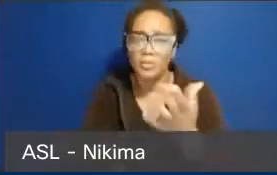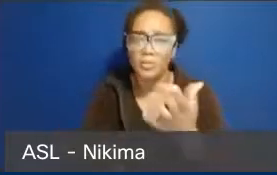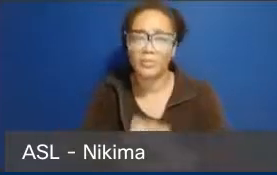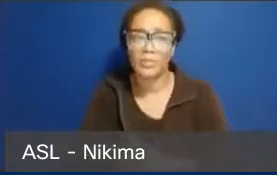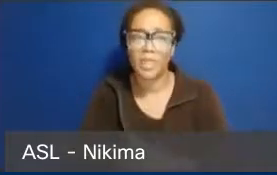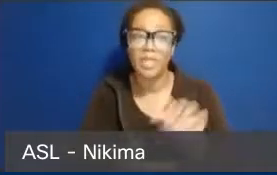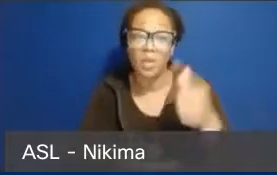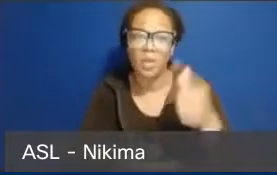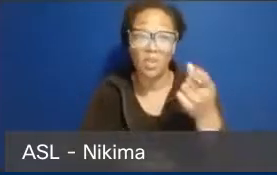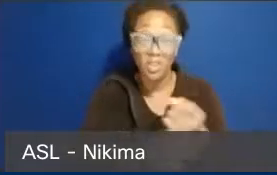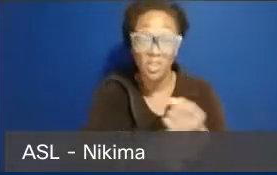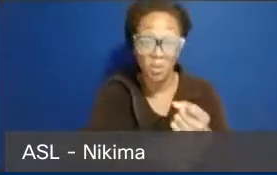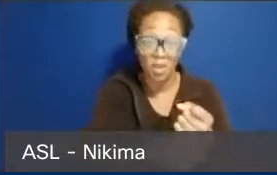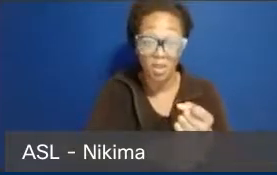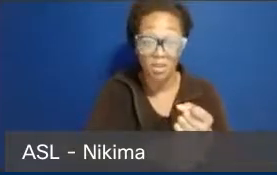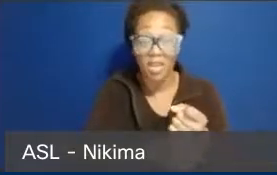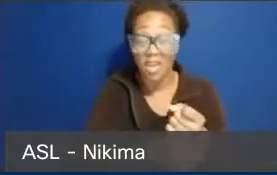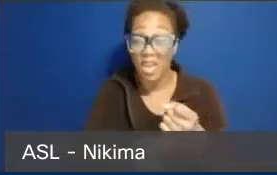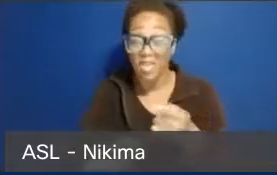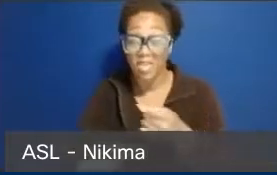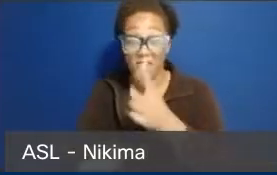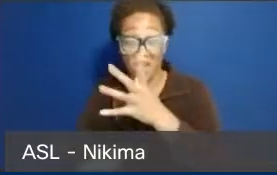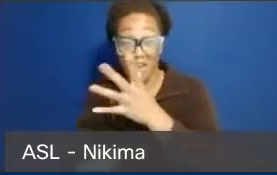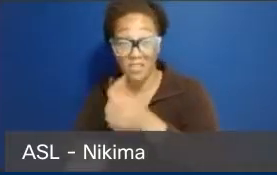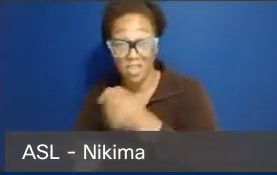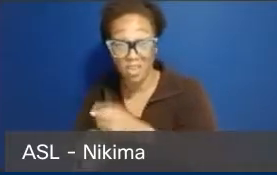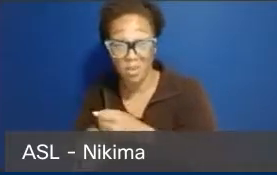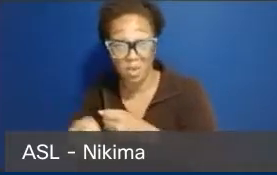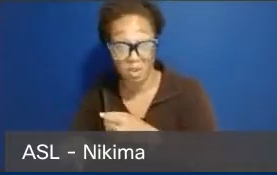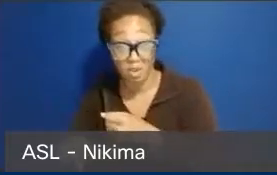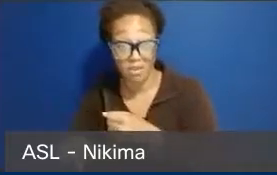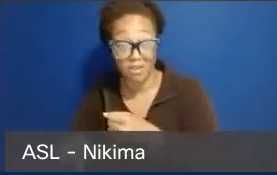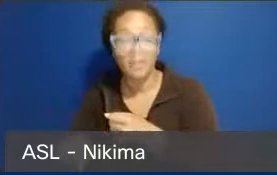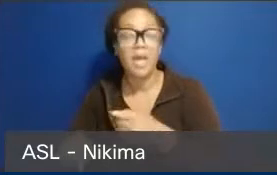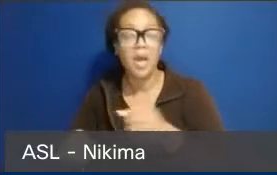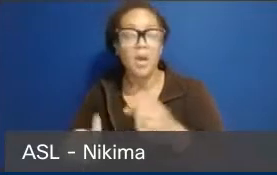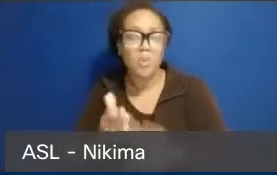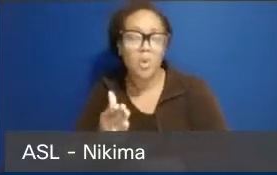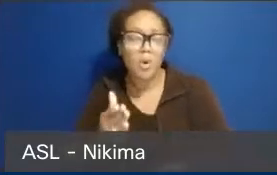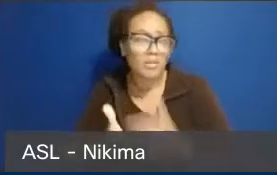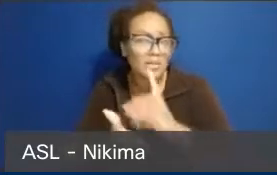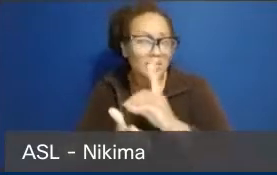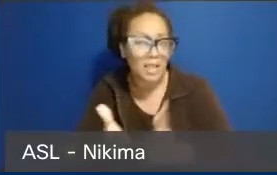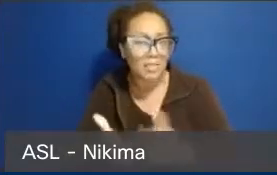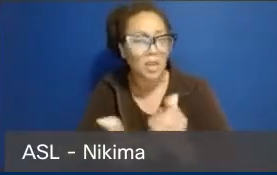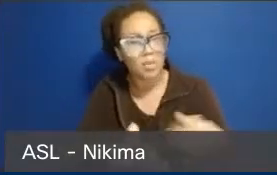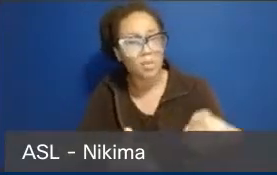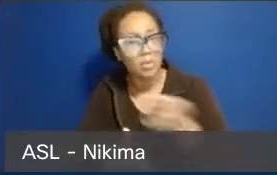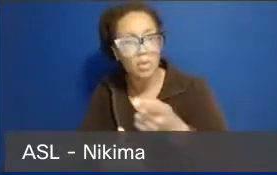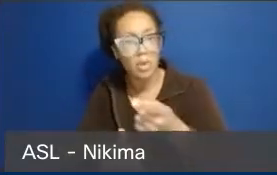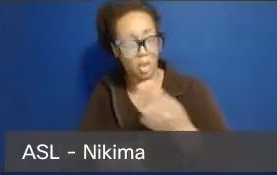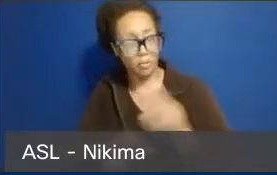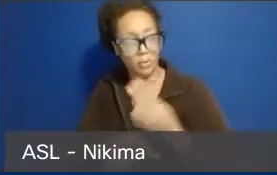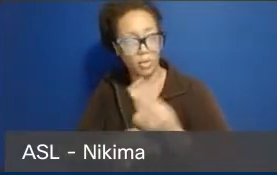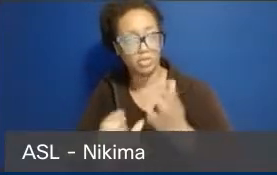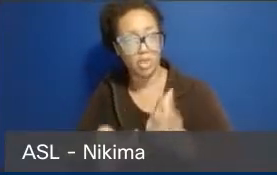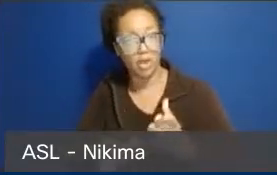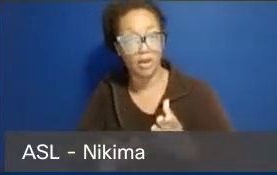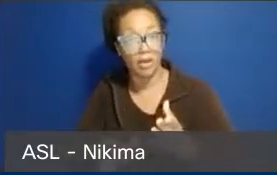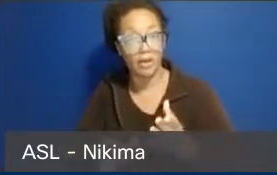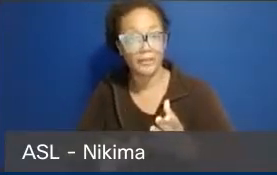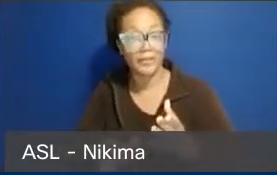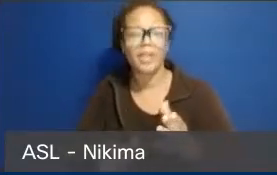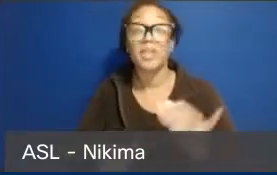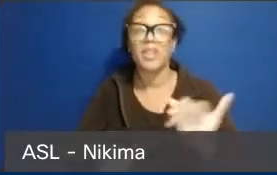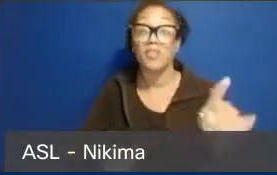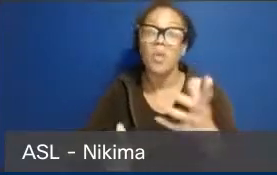the 5-year are designed for you, the user. If you're looking for state